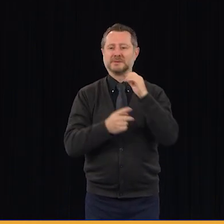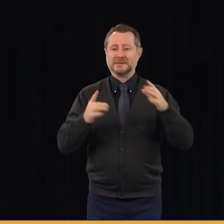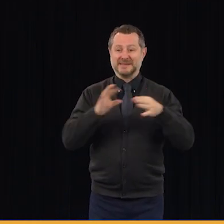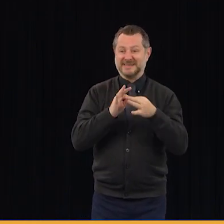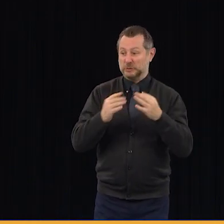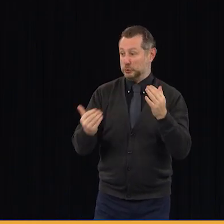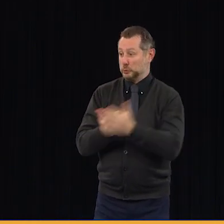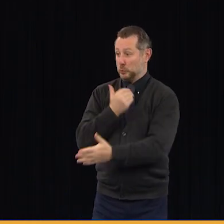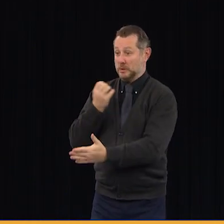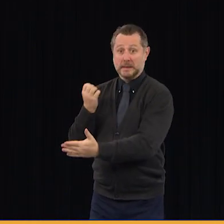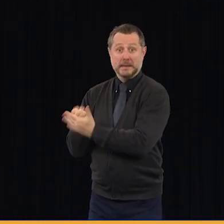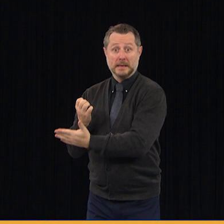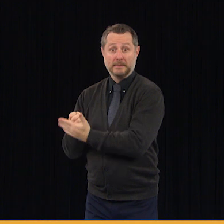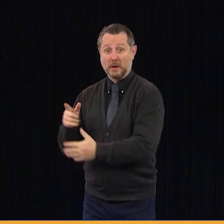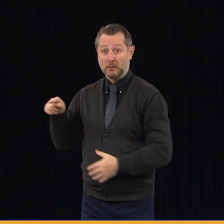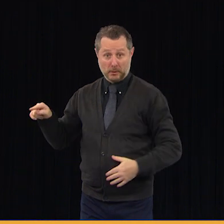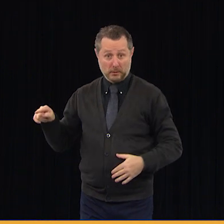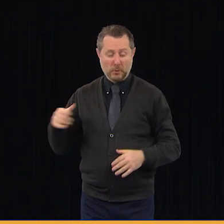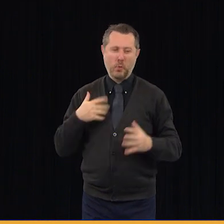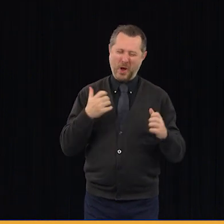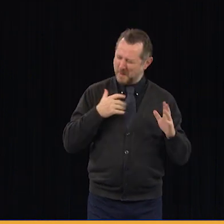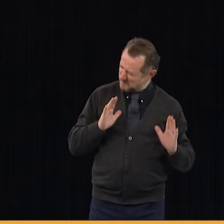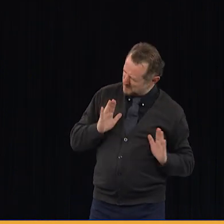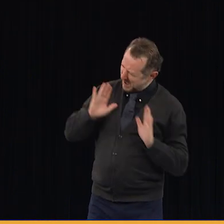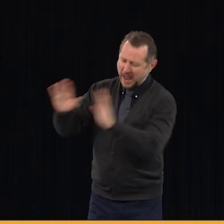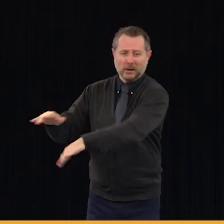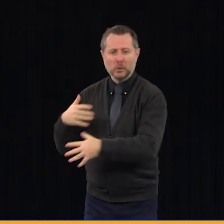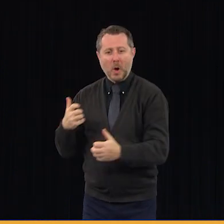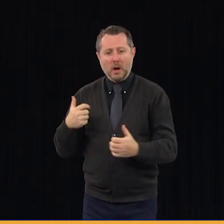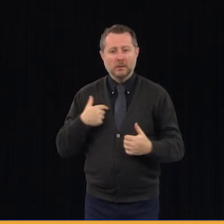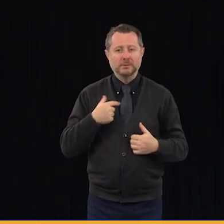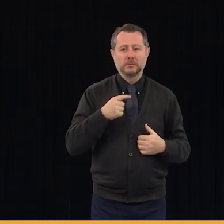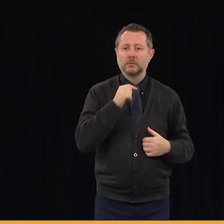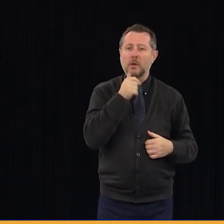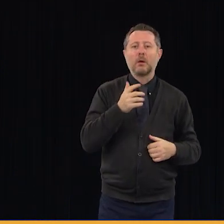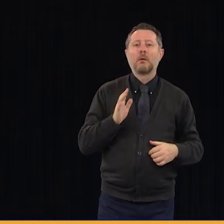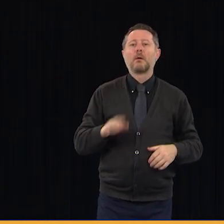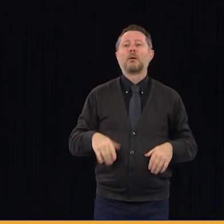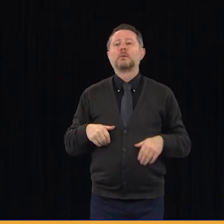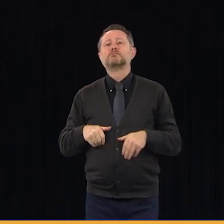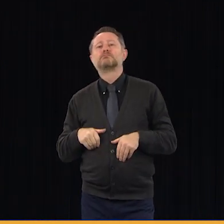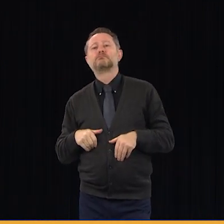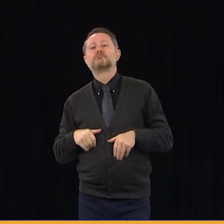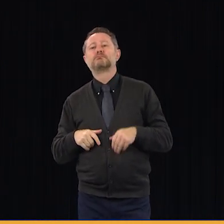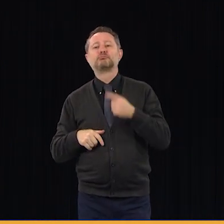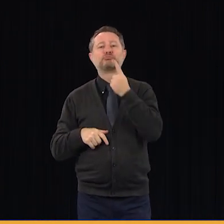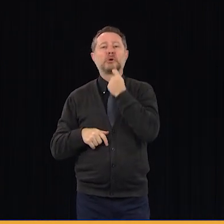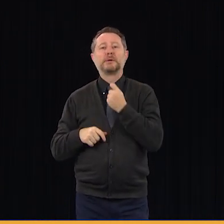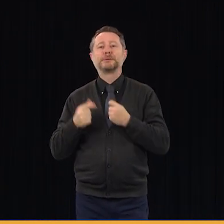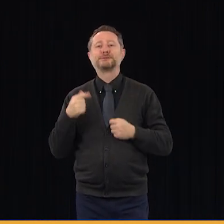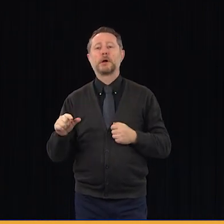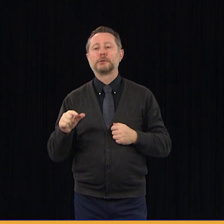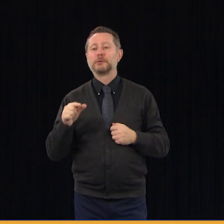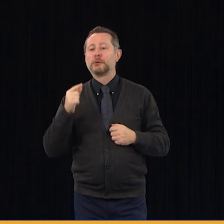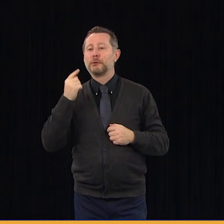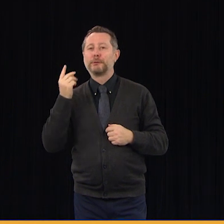work and restarting, right? We're not going to go from red to green. We're going to go from red to